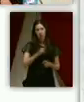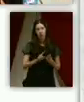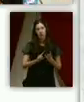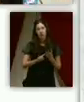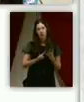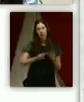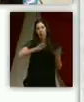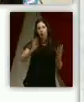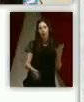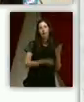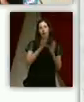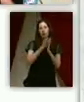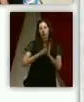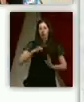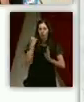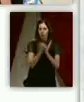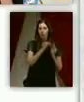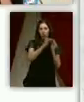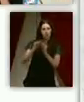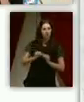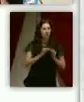Another criterion are the